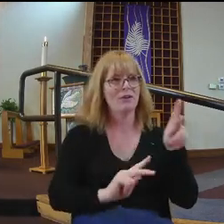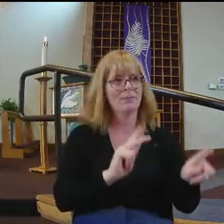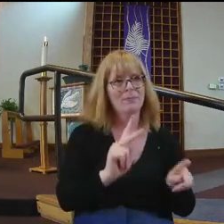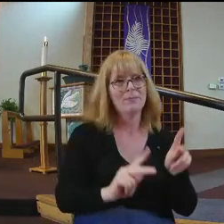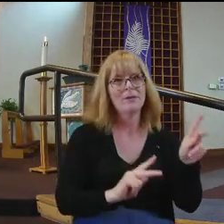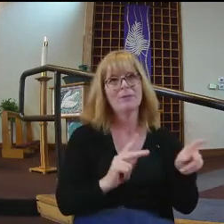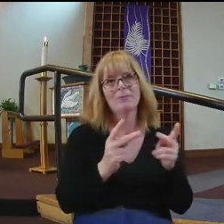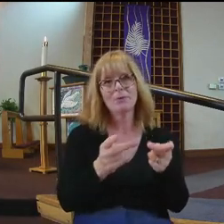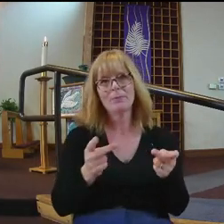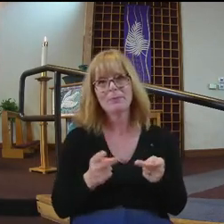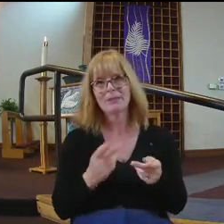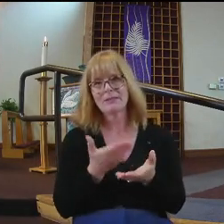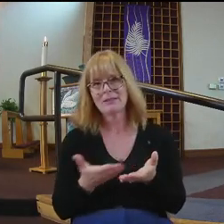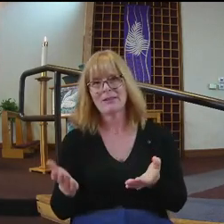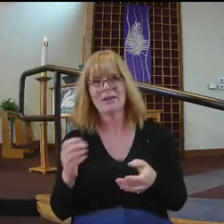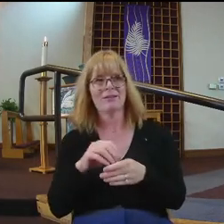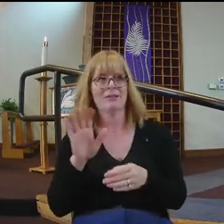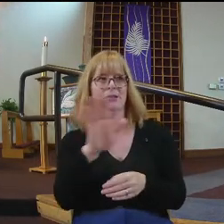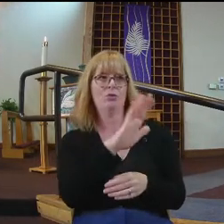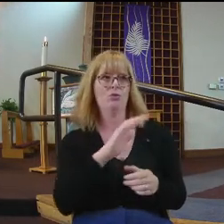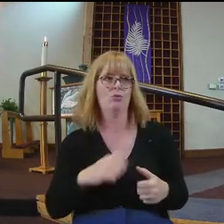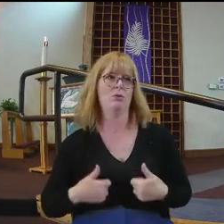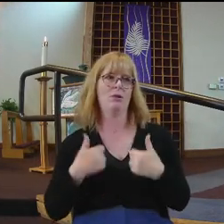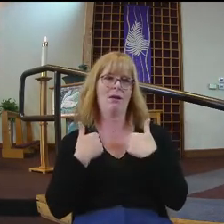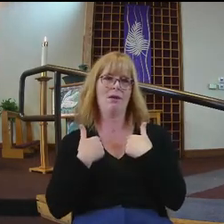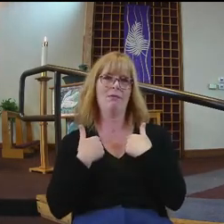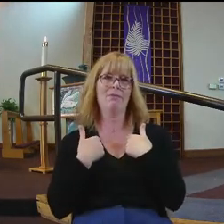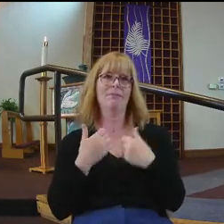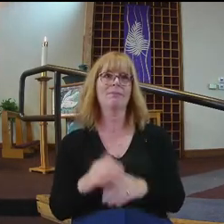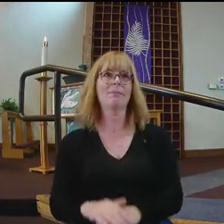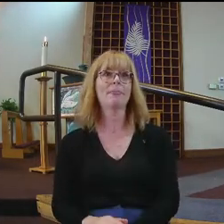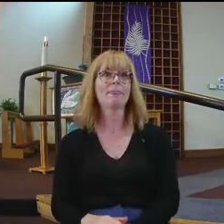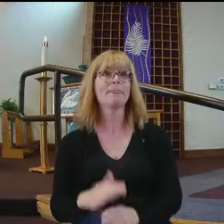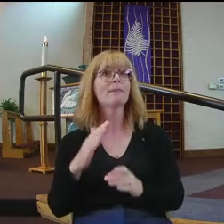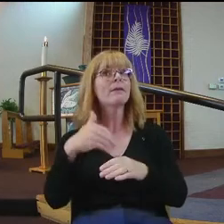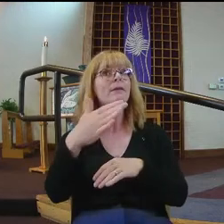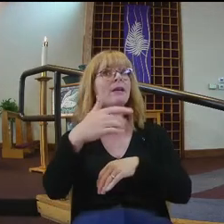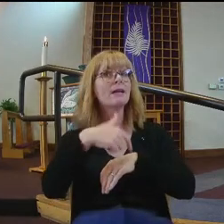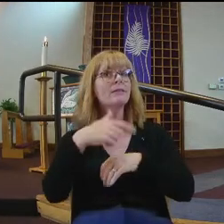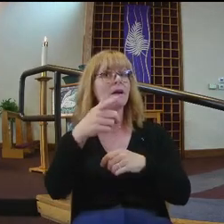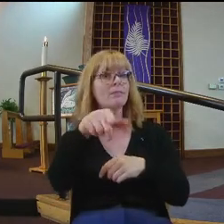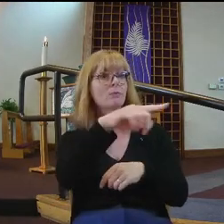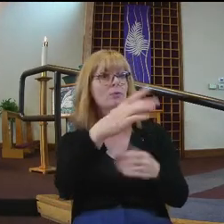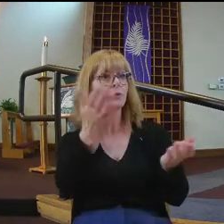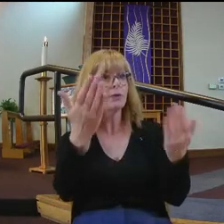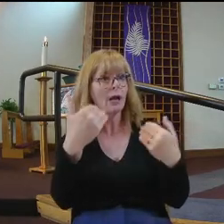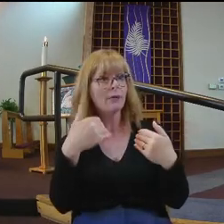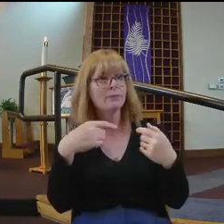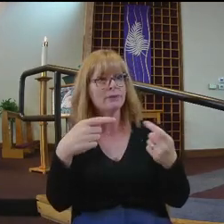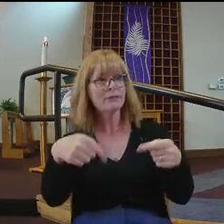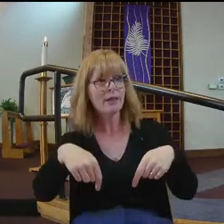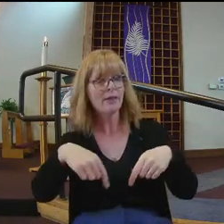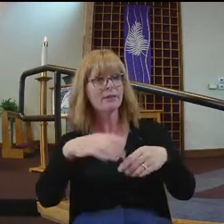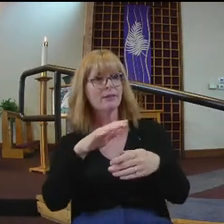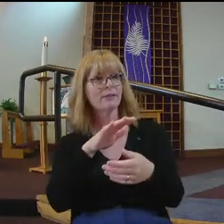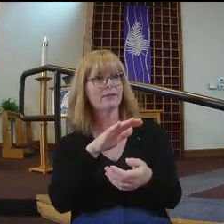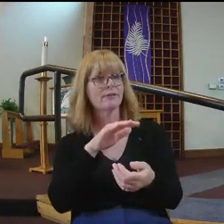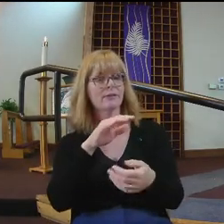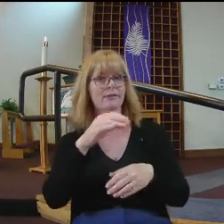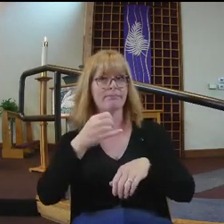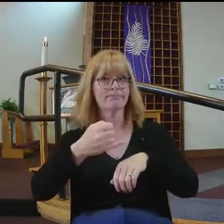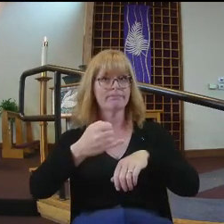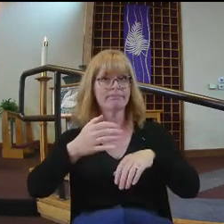in your life. The next time you come to this campus, as you turn onto this